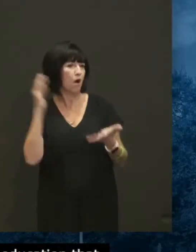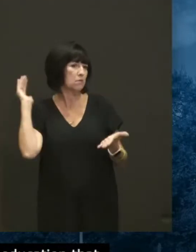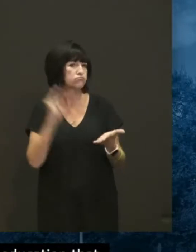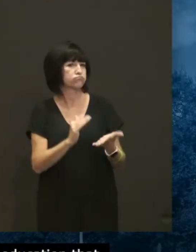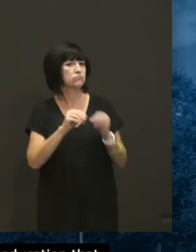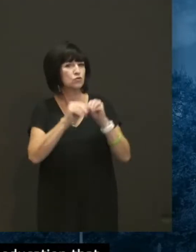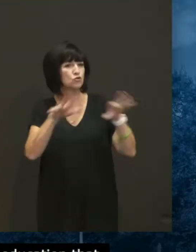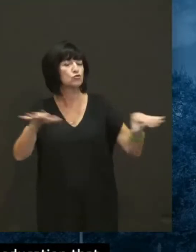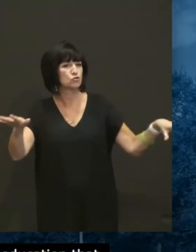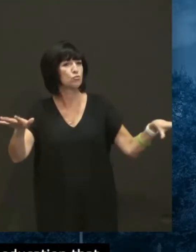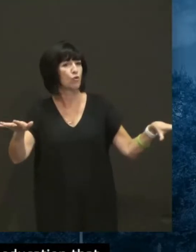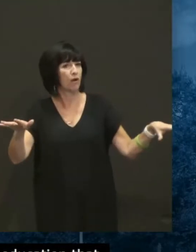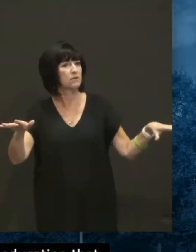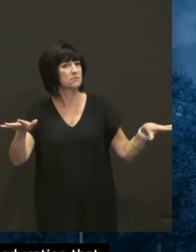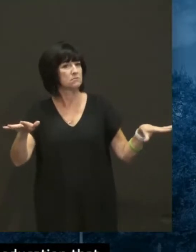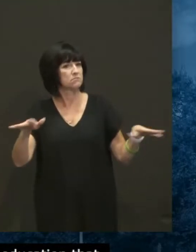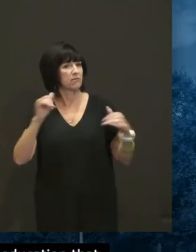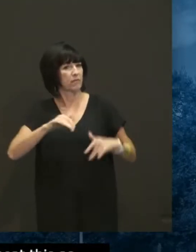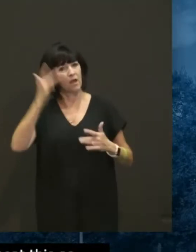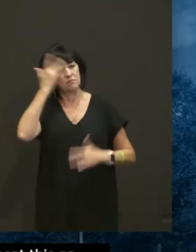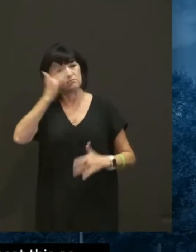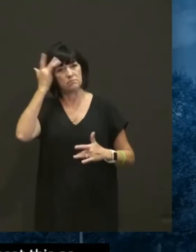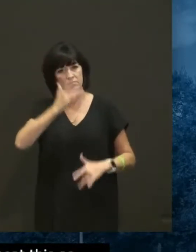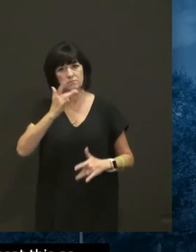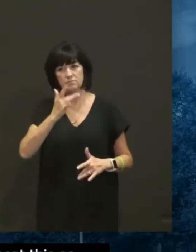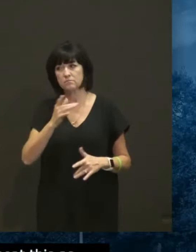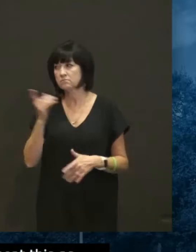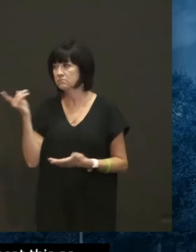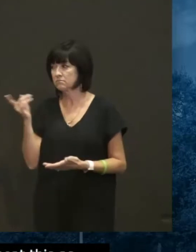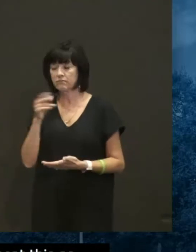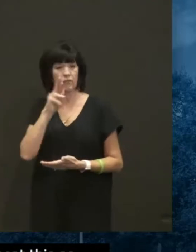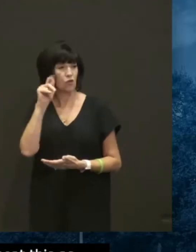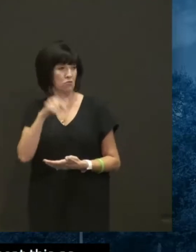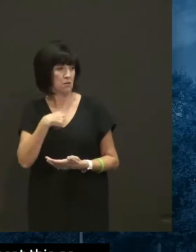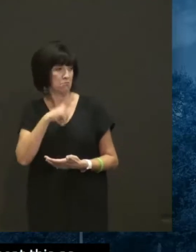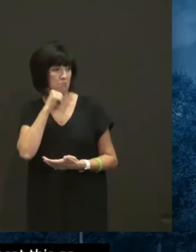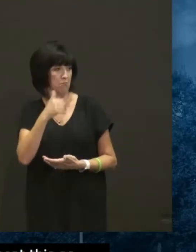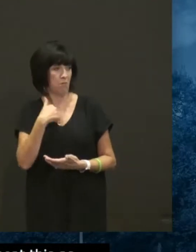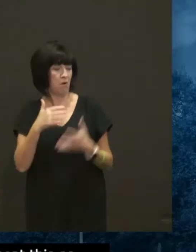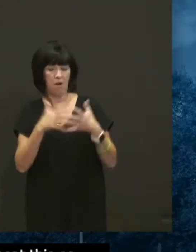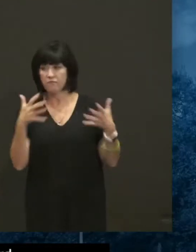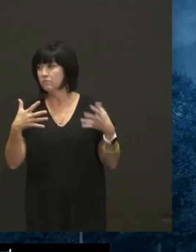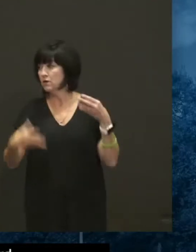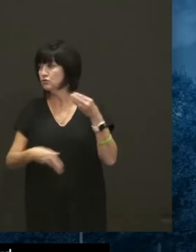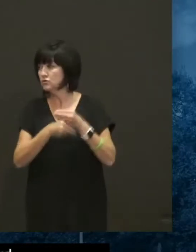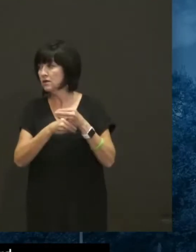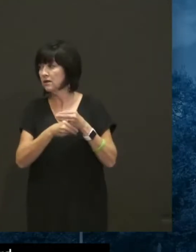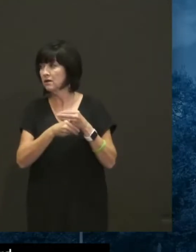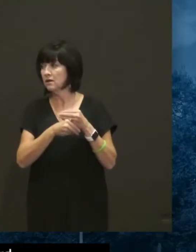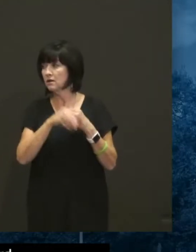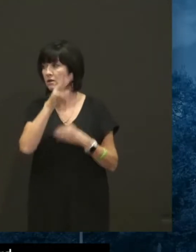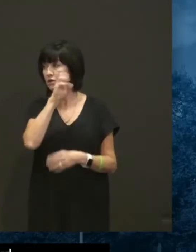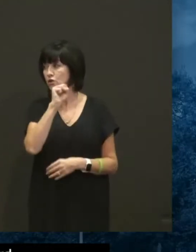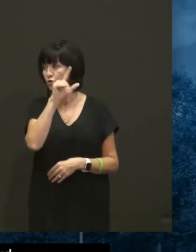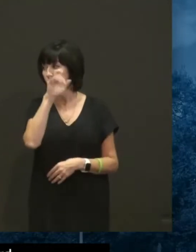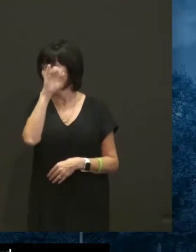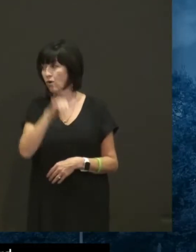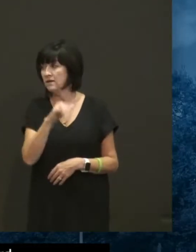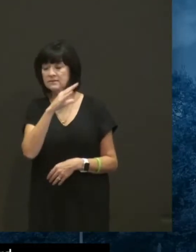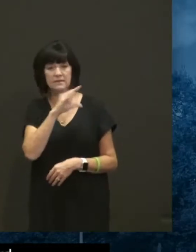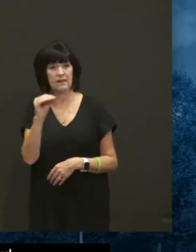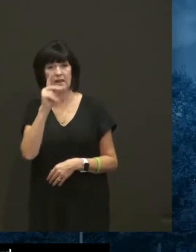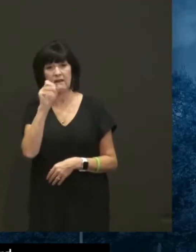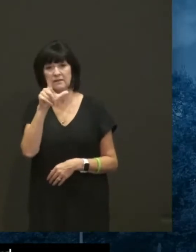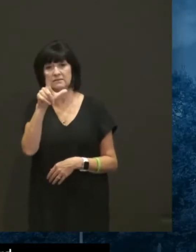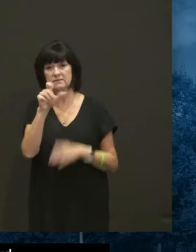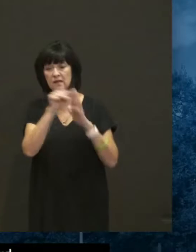can going forward. Yeah, I don't really have much to add to that. I mean, I think that Wesley and Del State